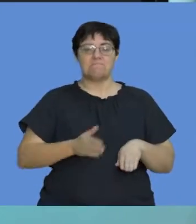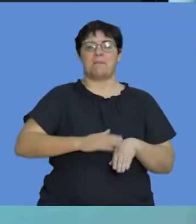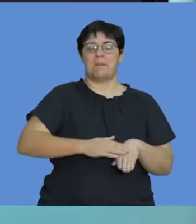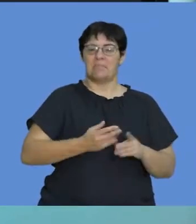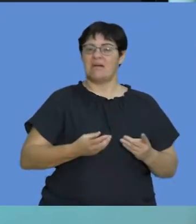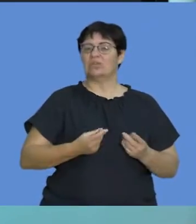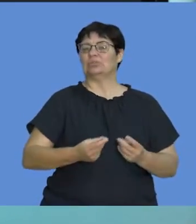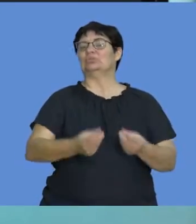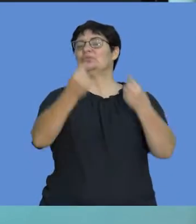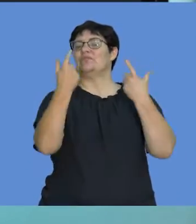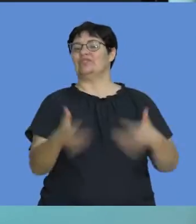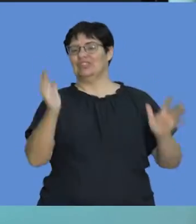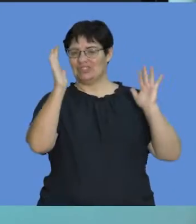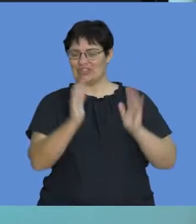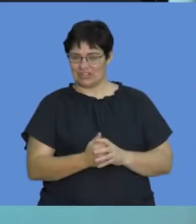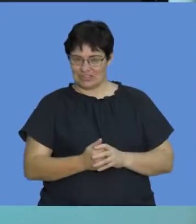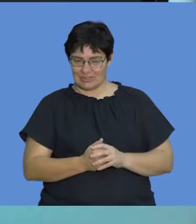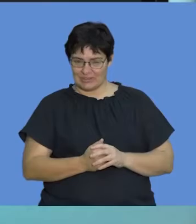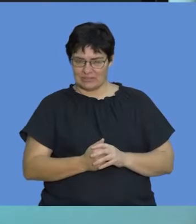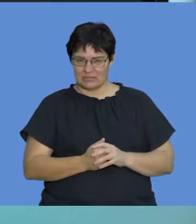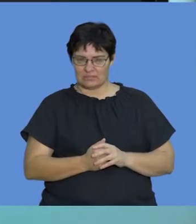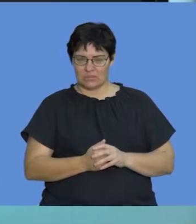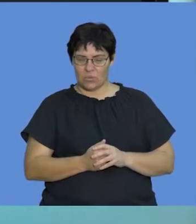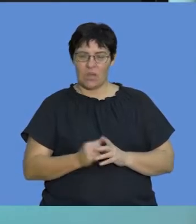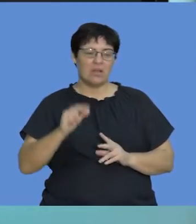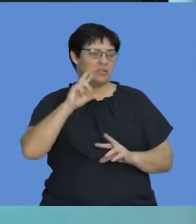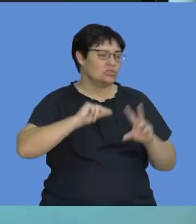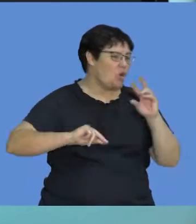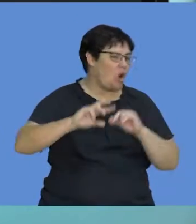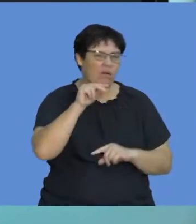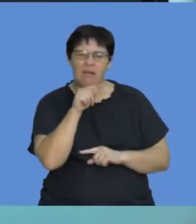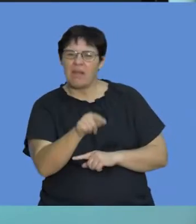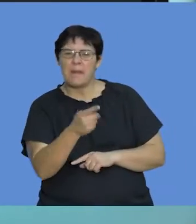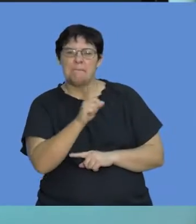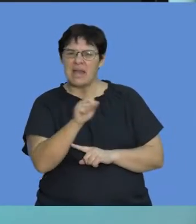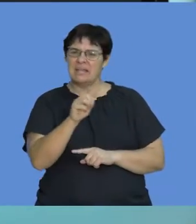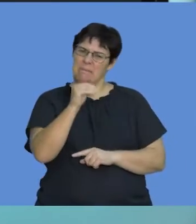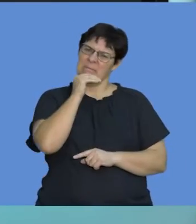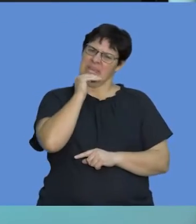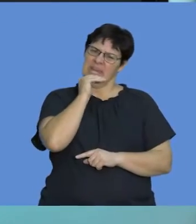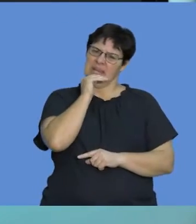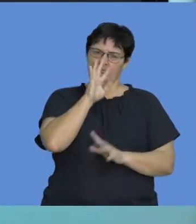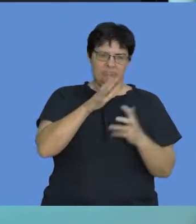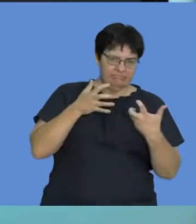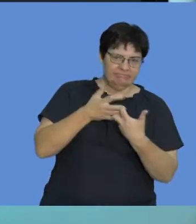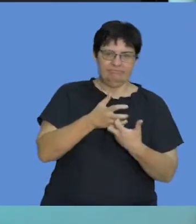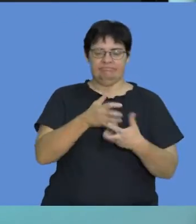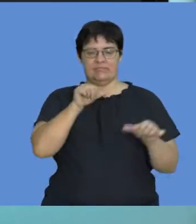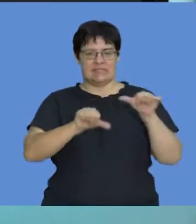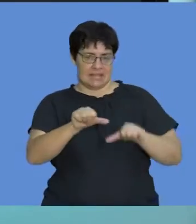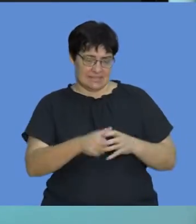momentum in getting something done. So we speak about it, but what does it mean in terms of science? What's